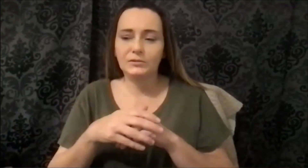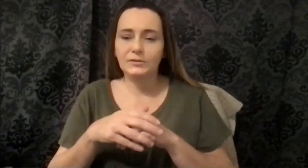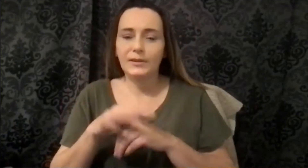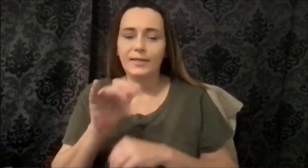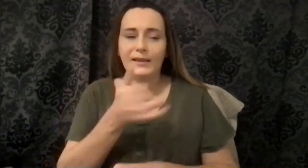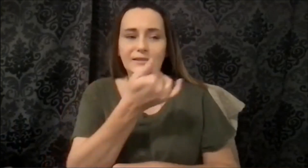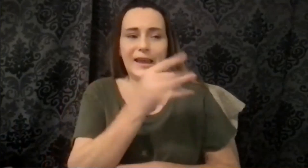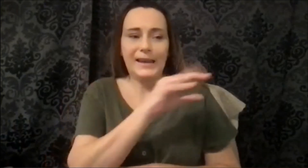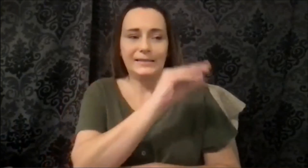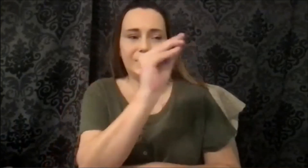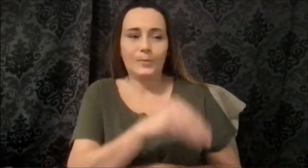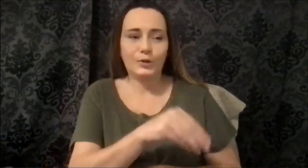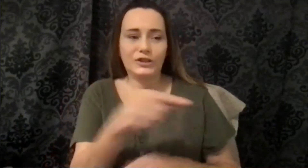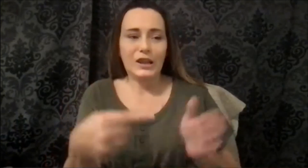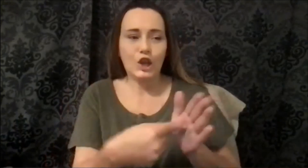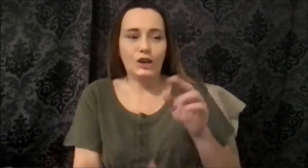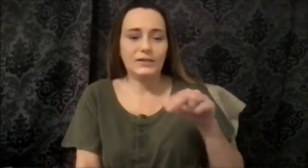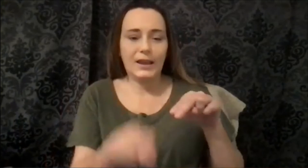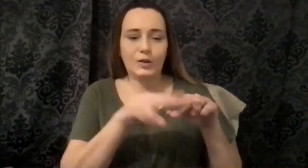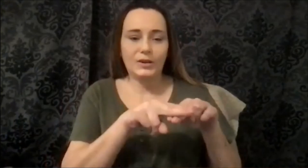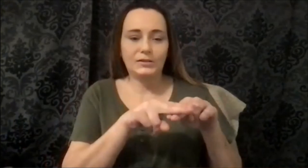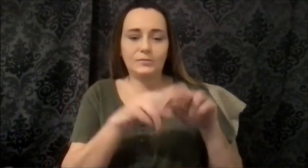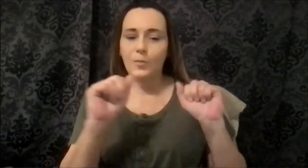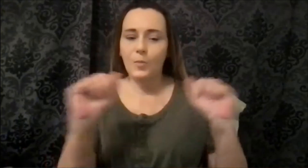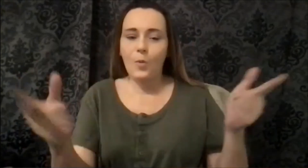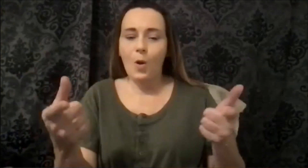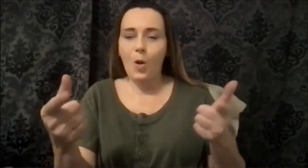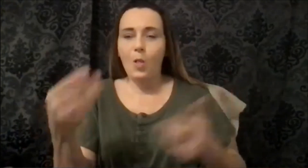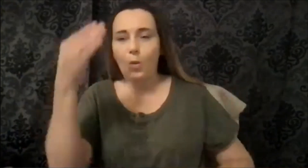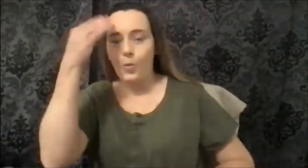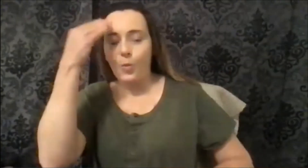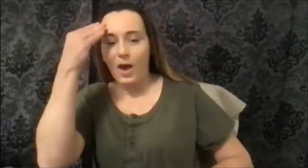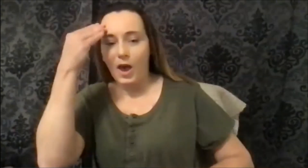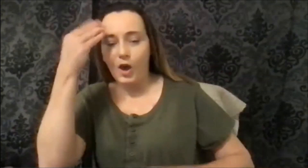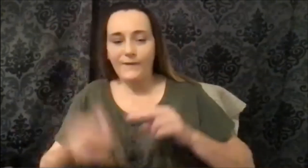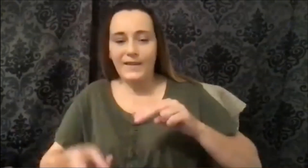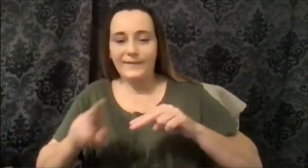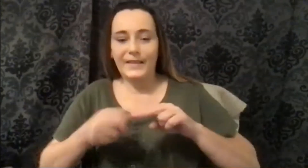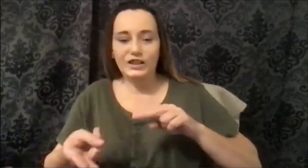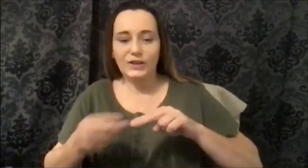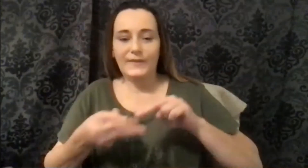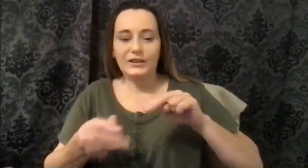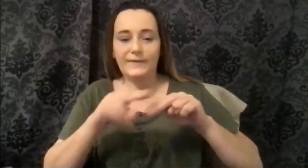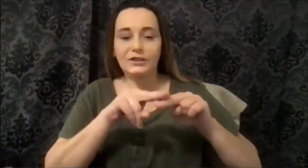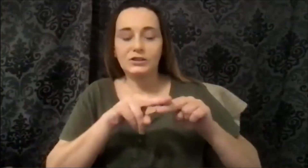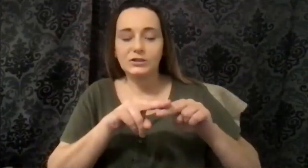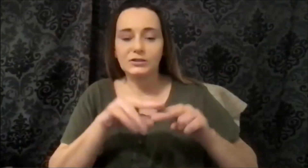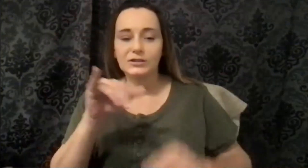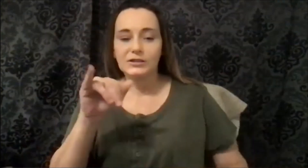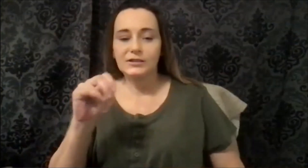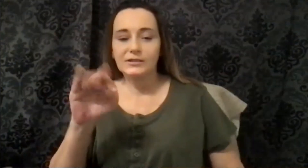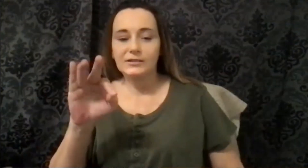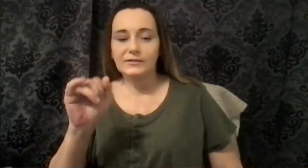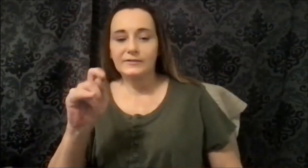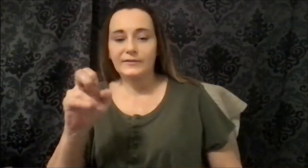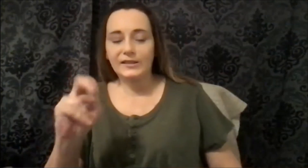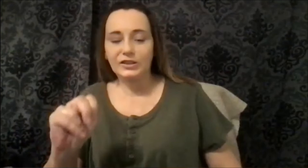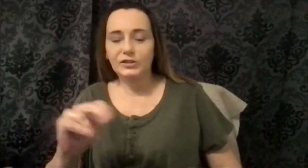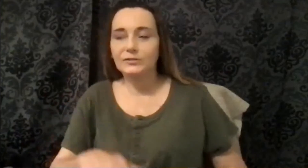cost increases. Everyone here is aware of inflation now. How is that, book prices are